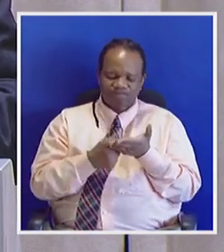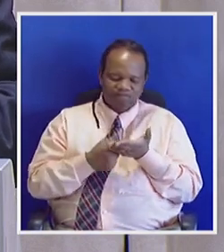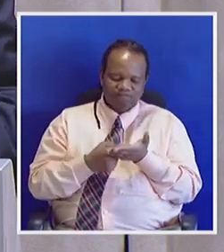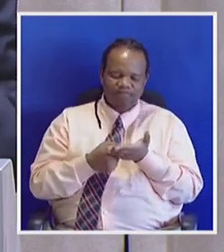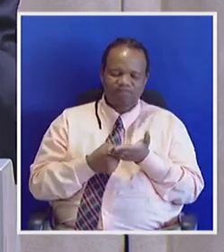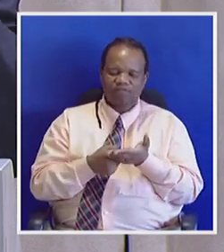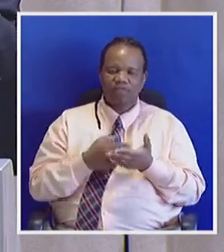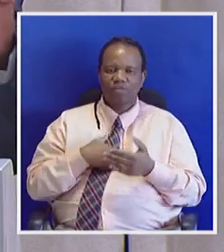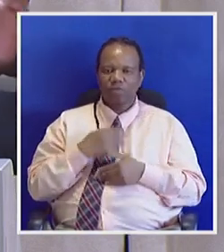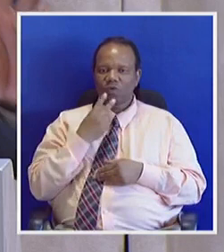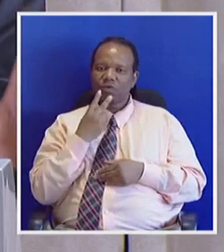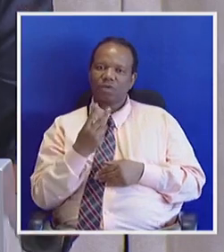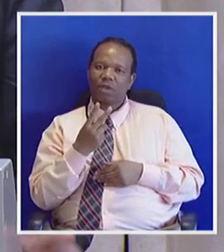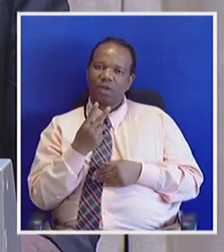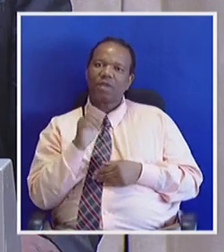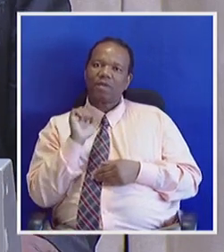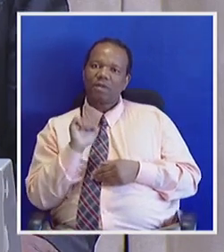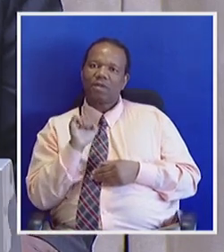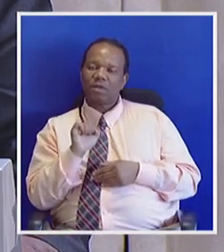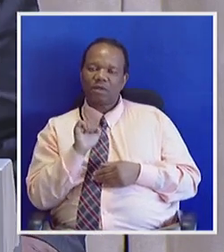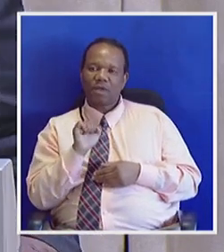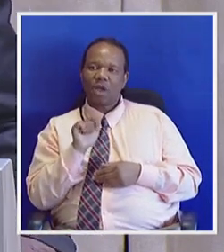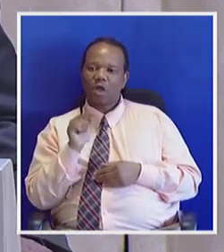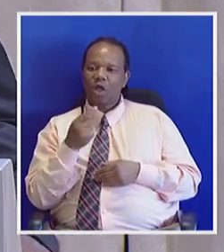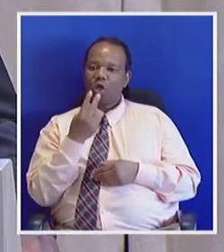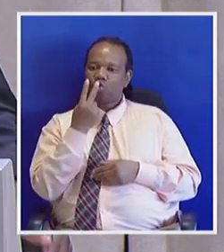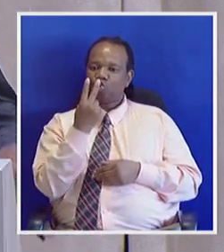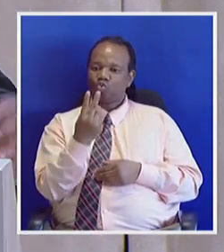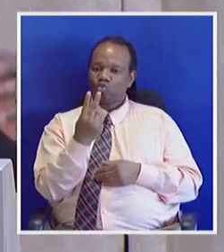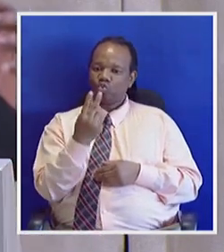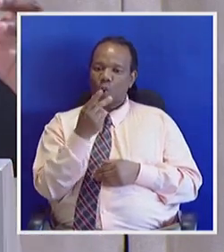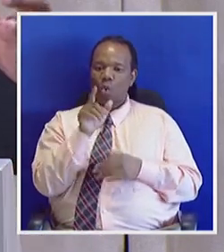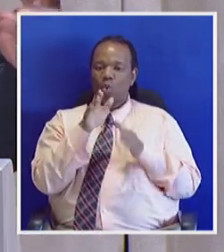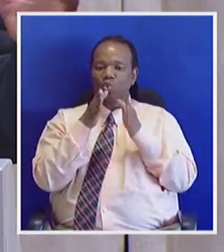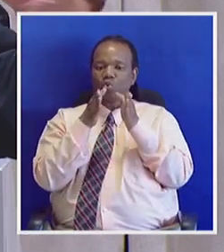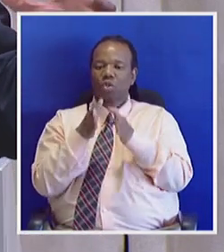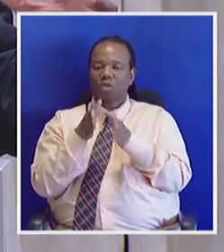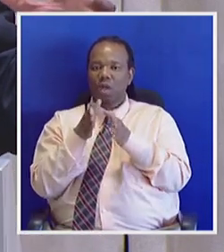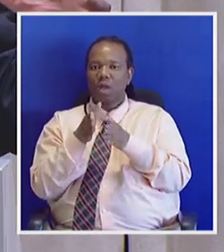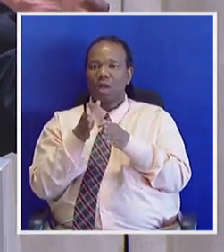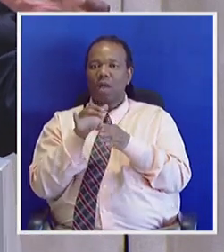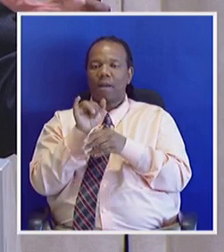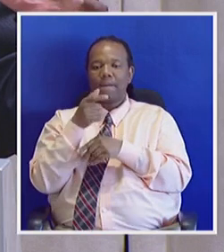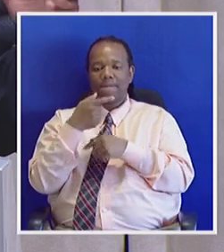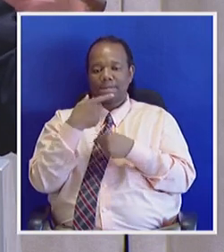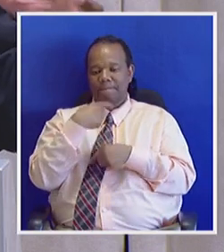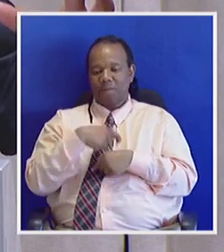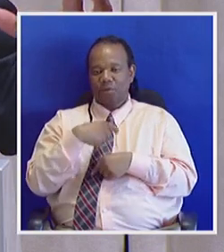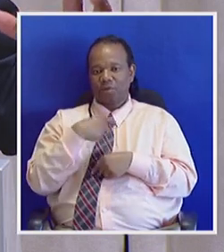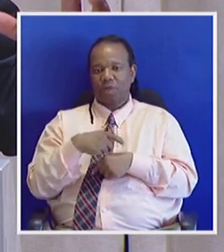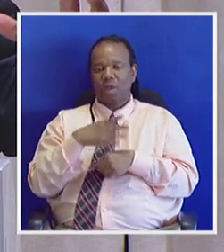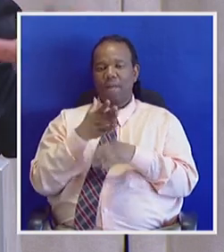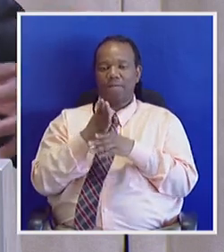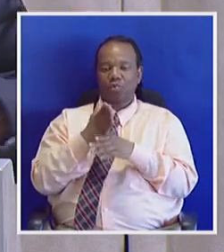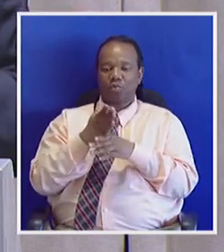that there were going to be two sectors that are going to face great difficulties. The one is the personal one, which is like domestic